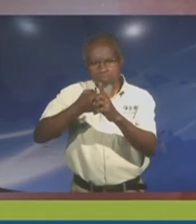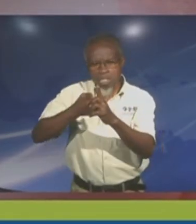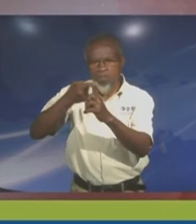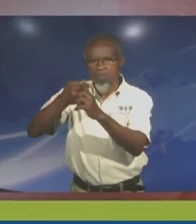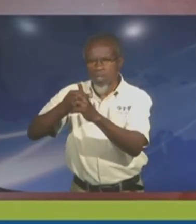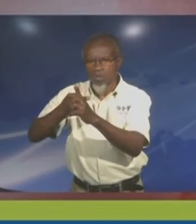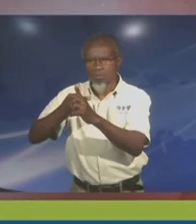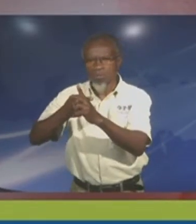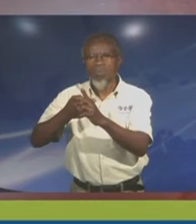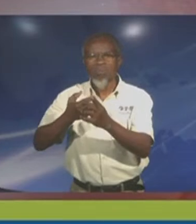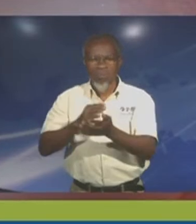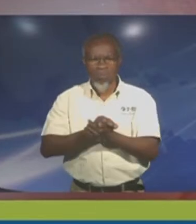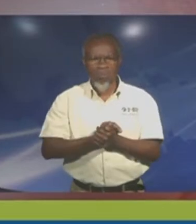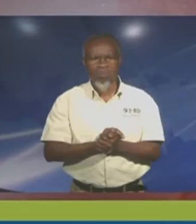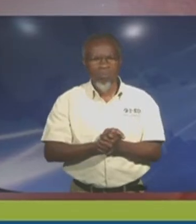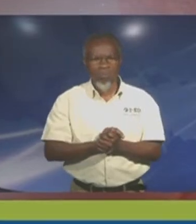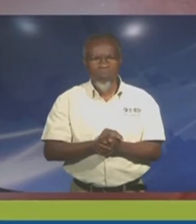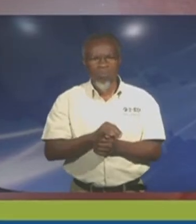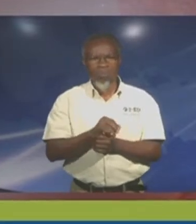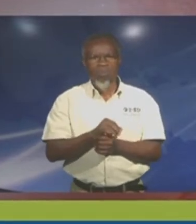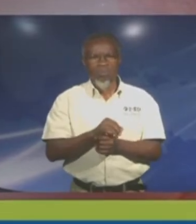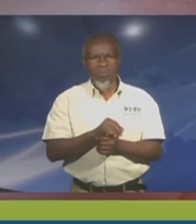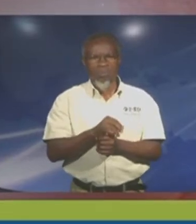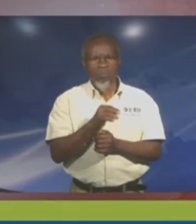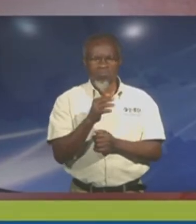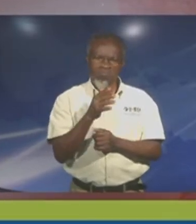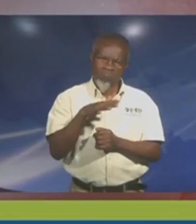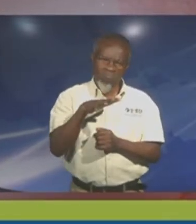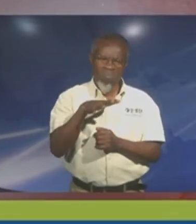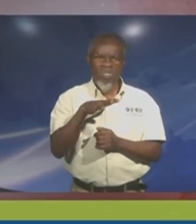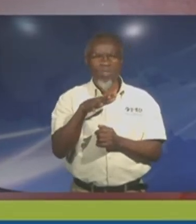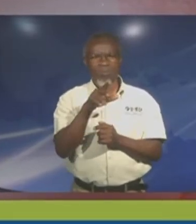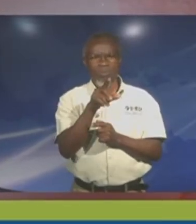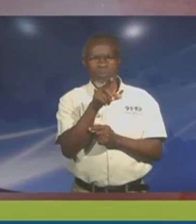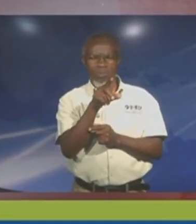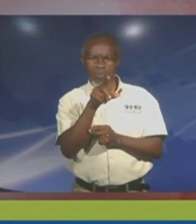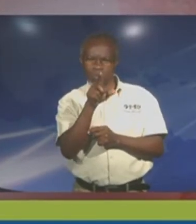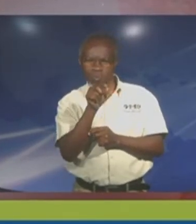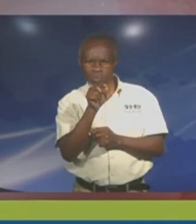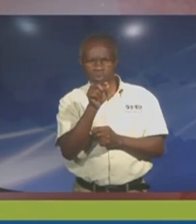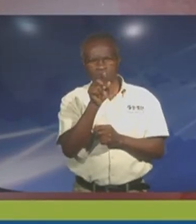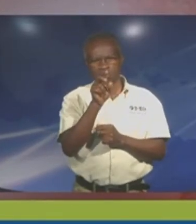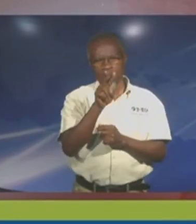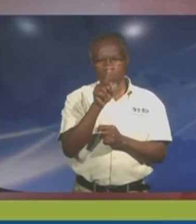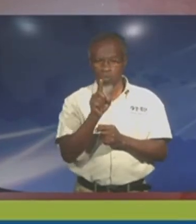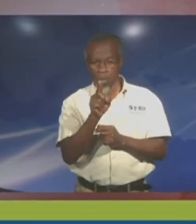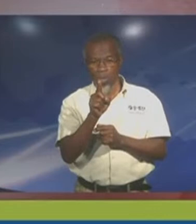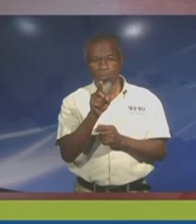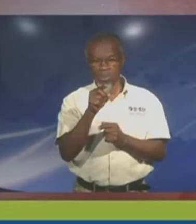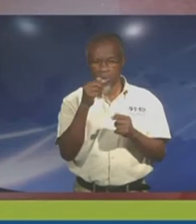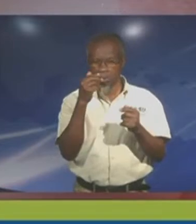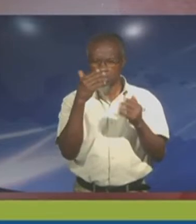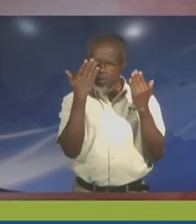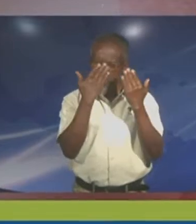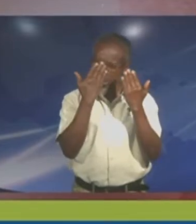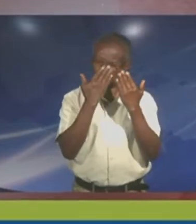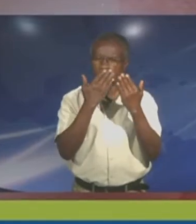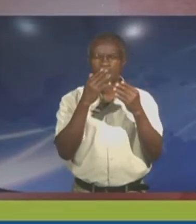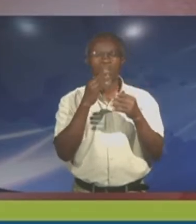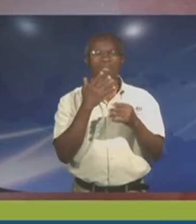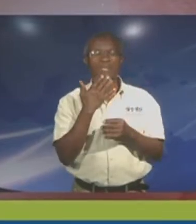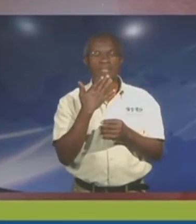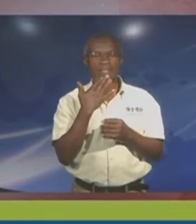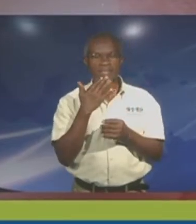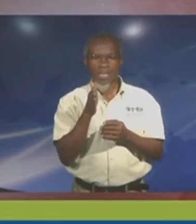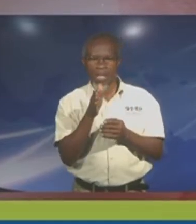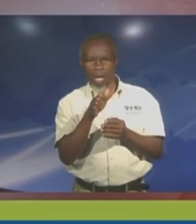colors are months in 2021. The more separated bars that you can see on the right-hand side are the months in